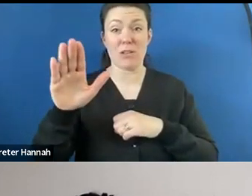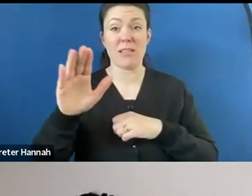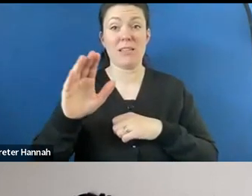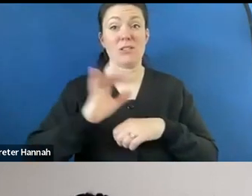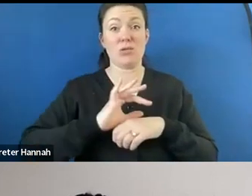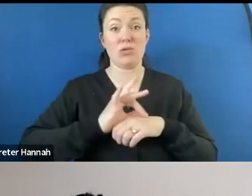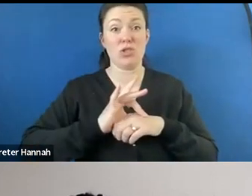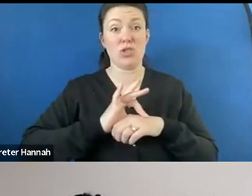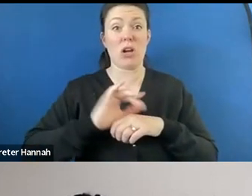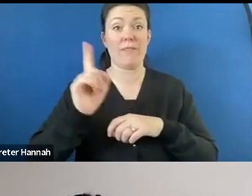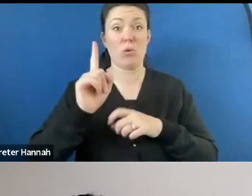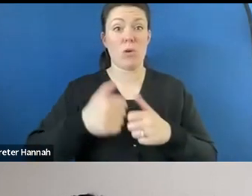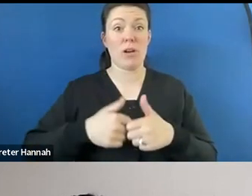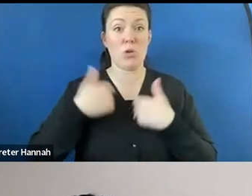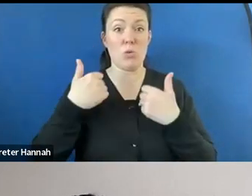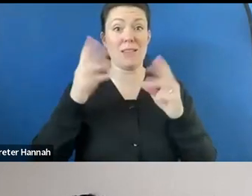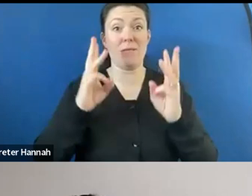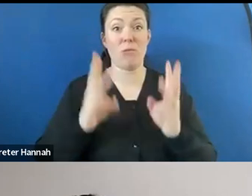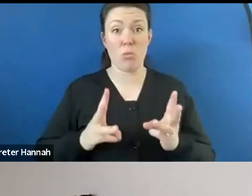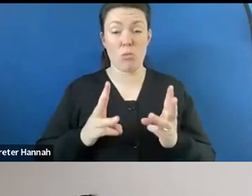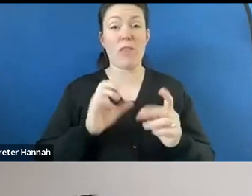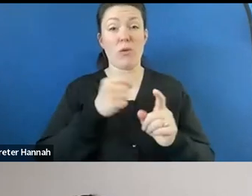geography is at, and how the impact of weather within